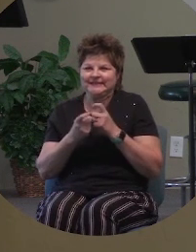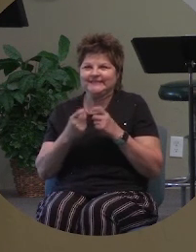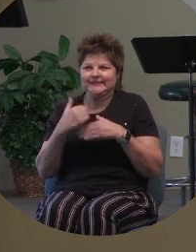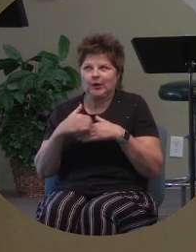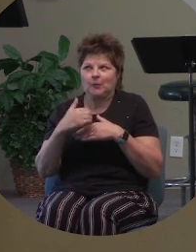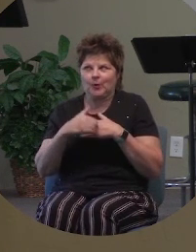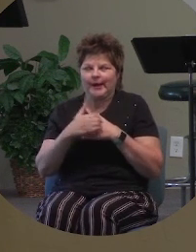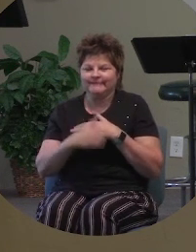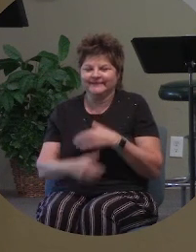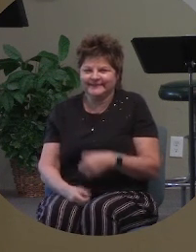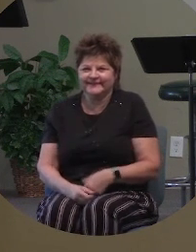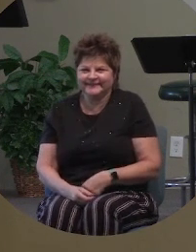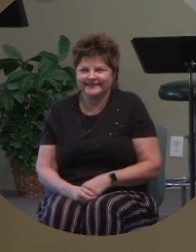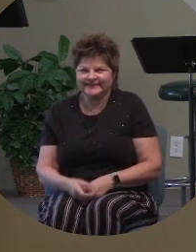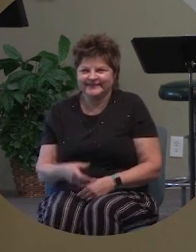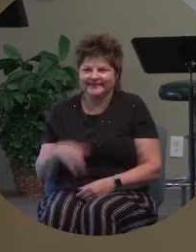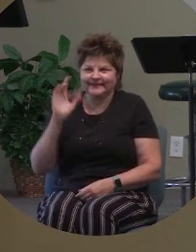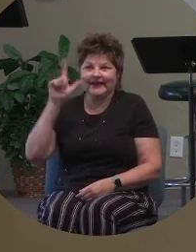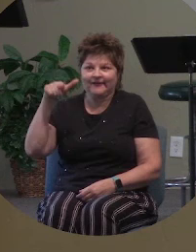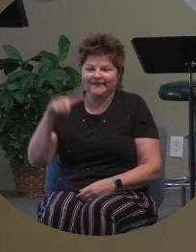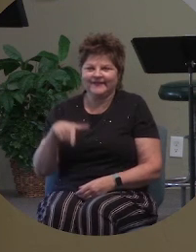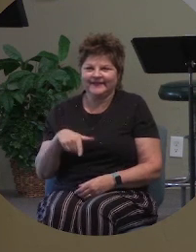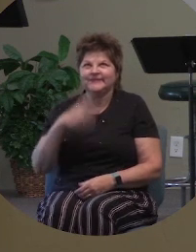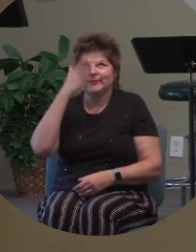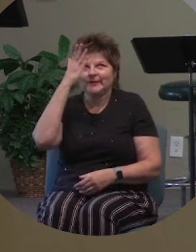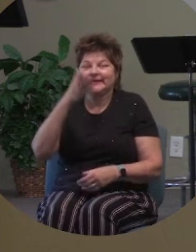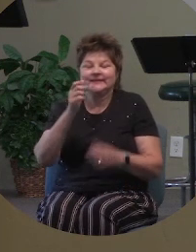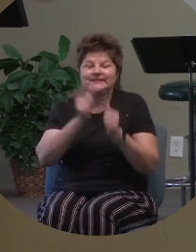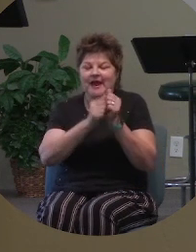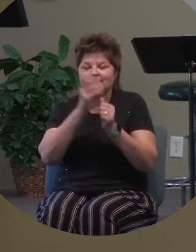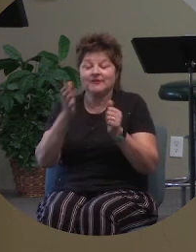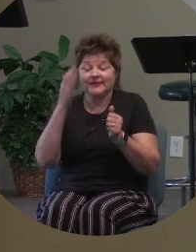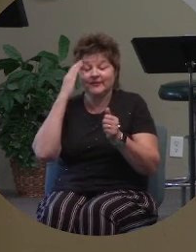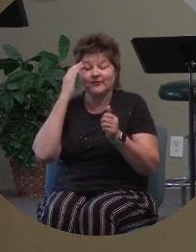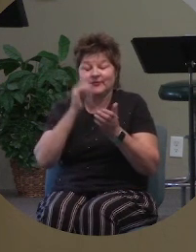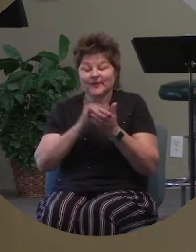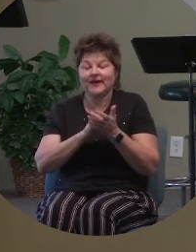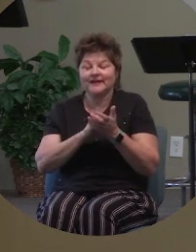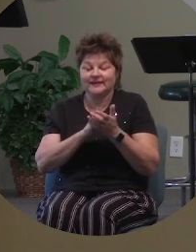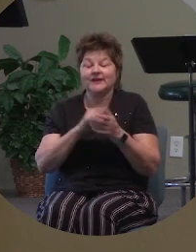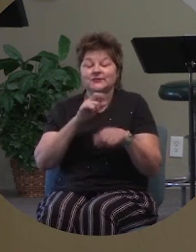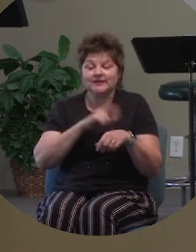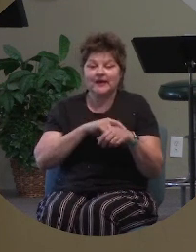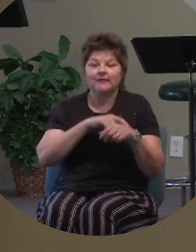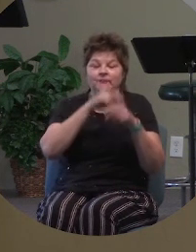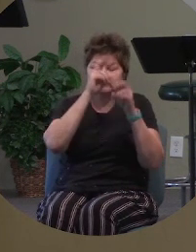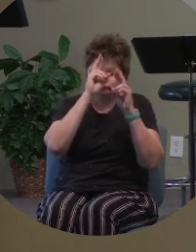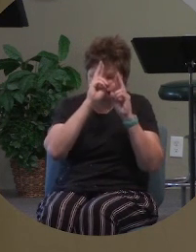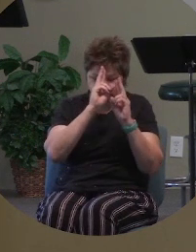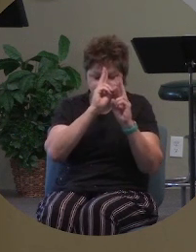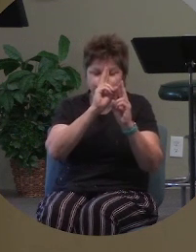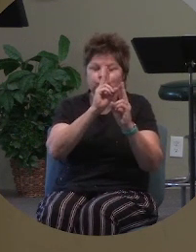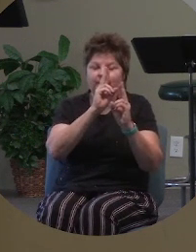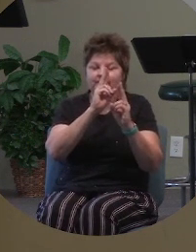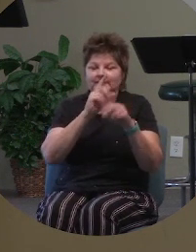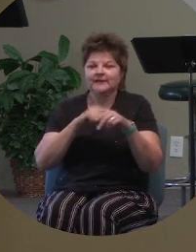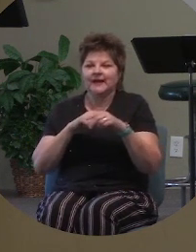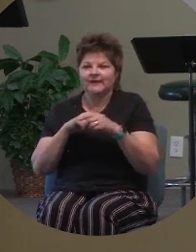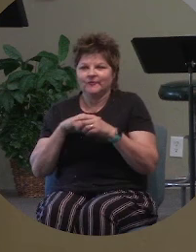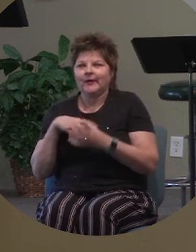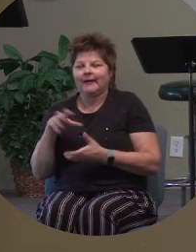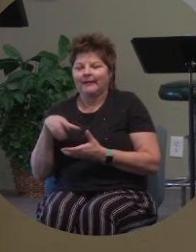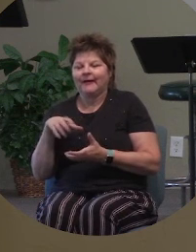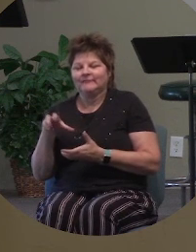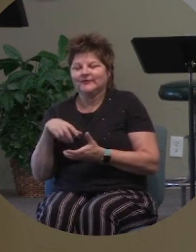He's everything. You know that? There's a time for reverence. There's a time for laughter. There's a